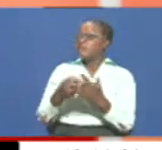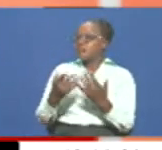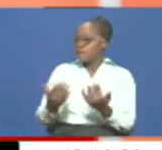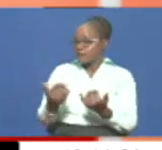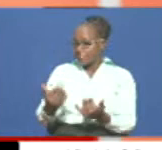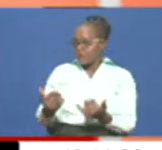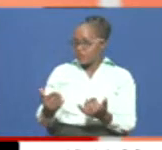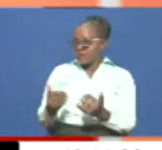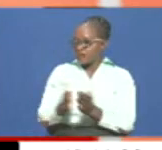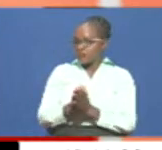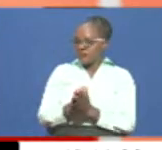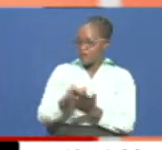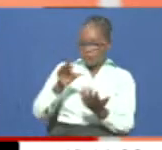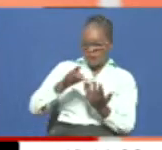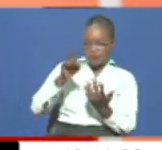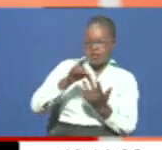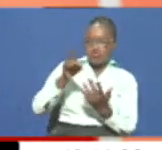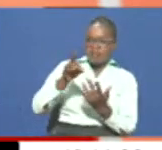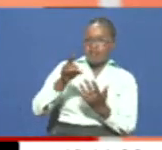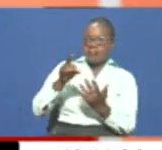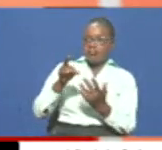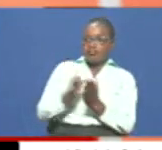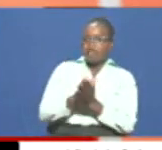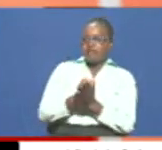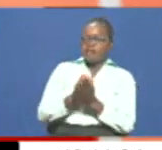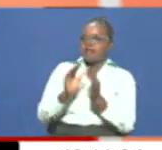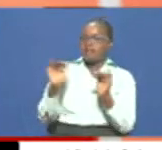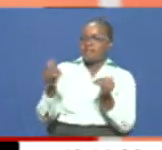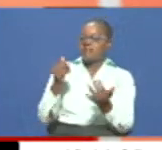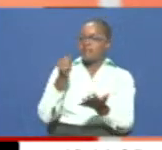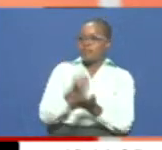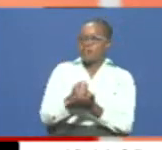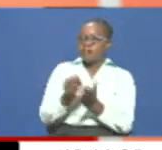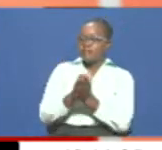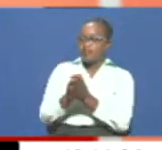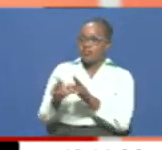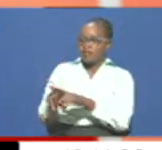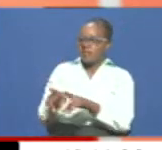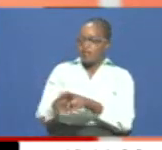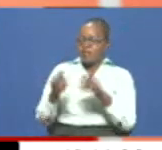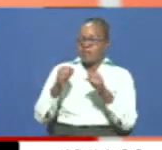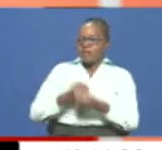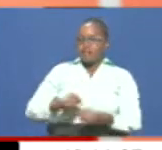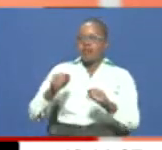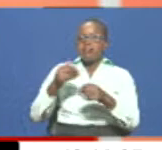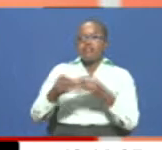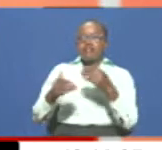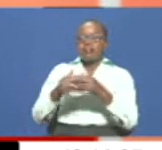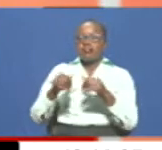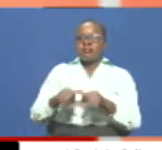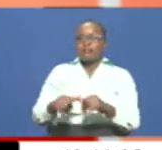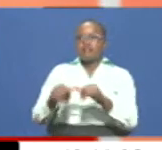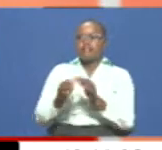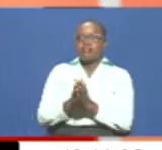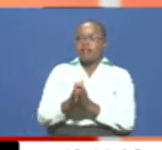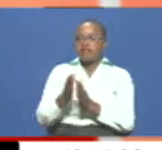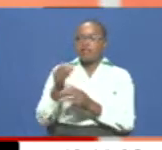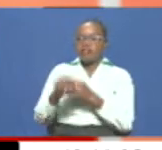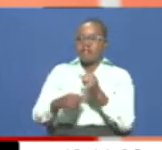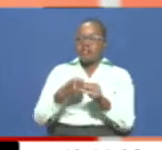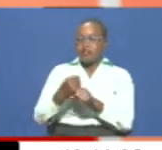of the priority, I think, would be for the new office. Mm-hmm. But secondly, the capacity building has to go on. Mm-hmm. We've seen in the last few years